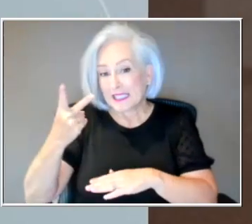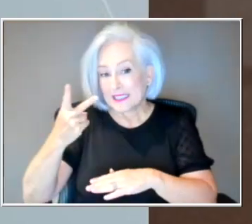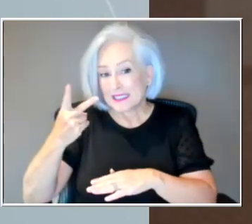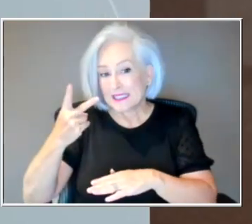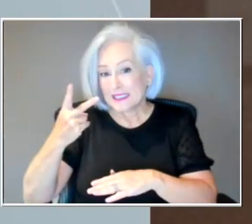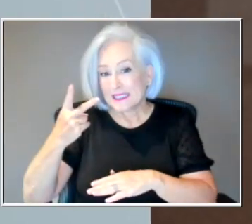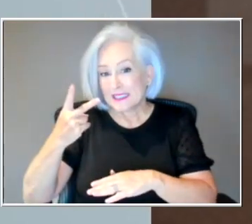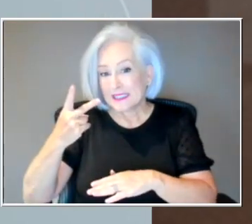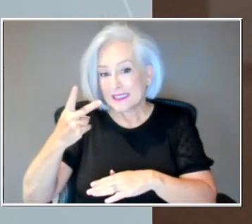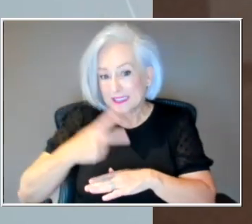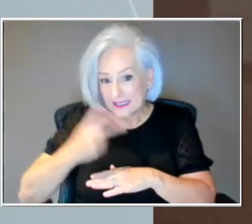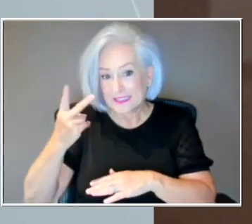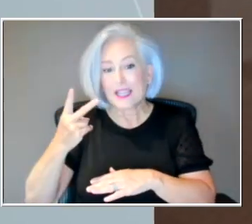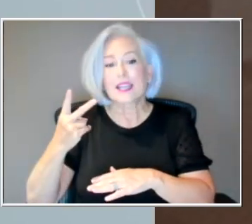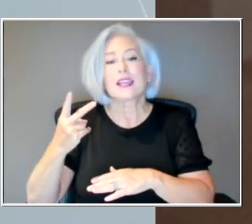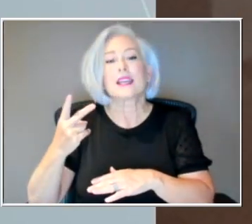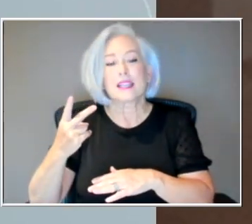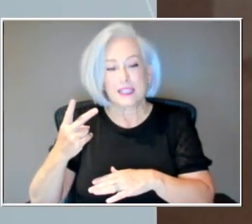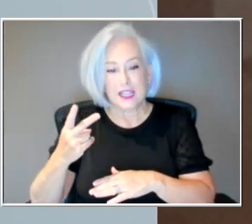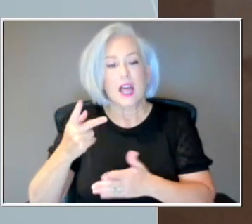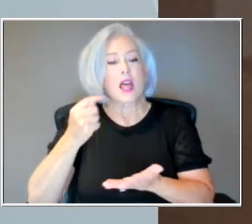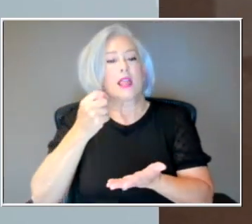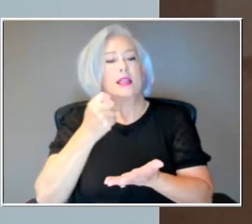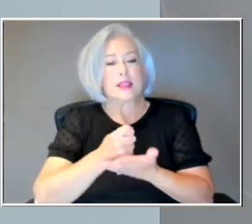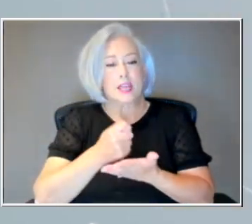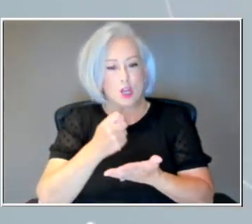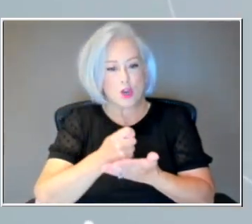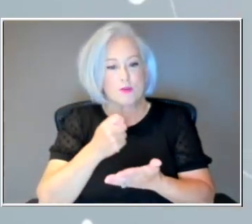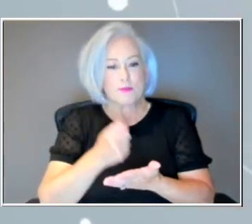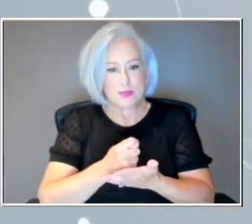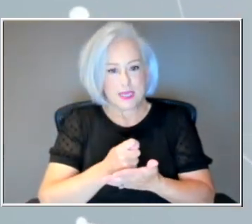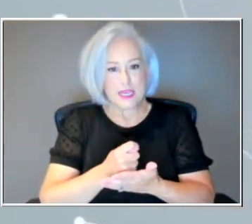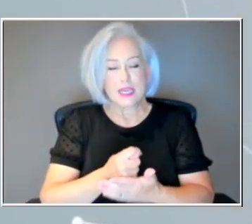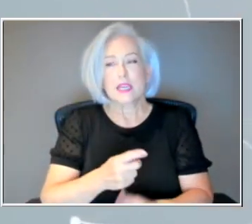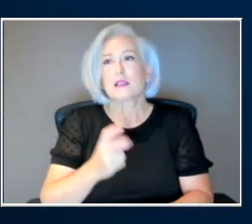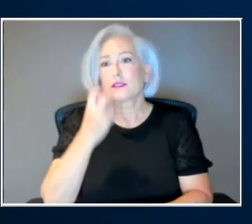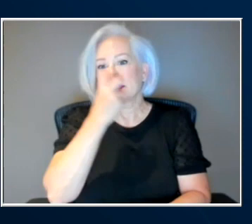therapy 3 times. I went to speech therapy,